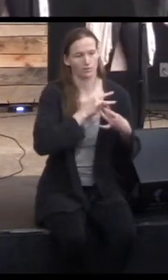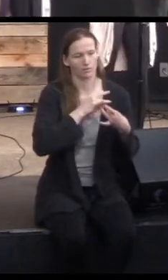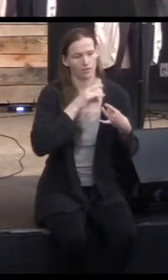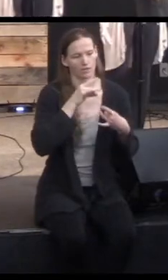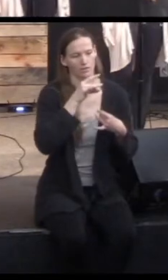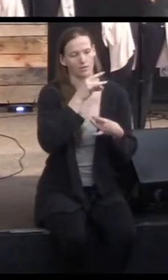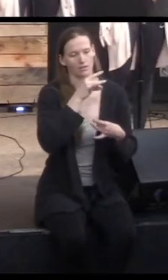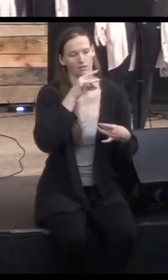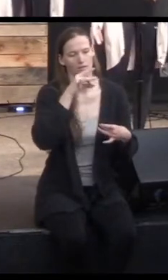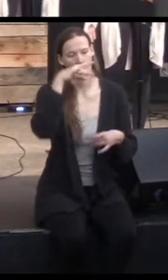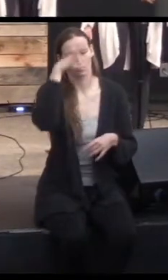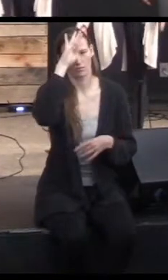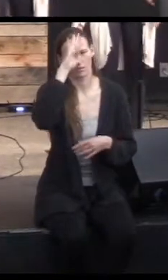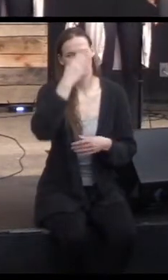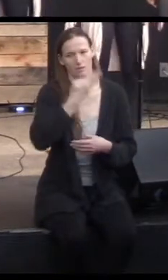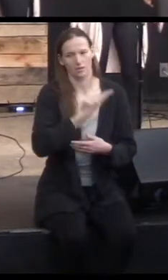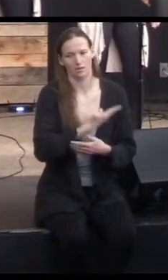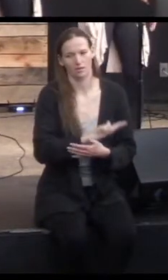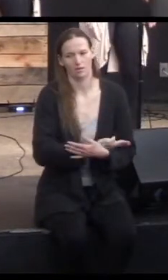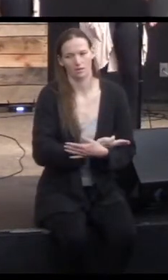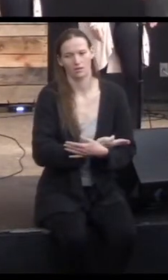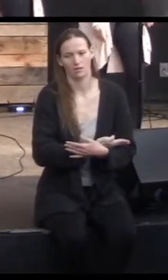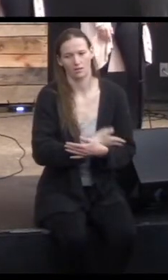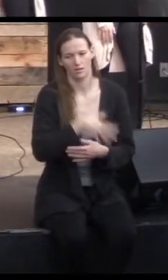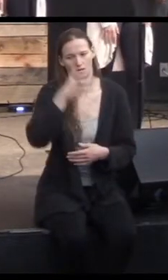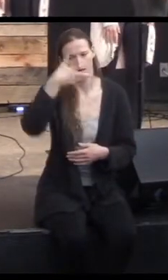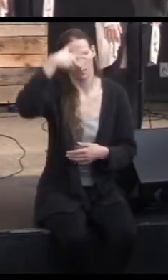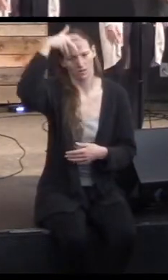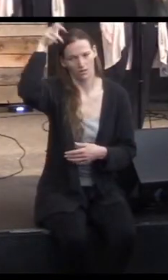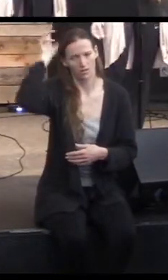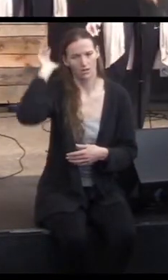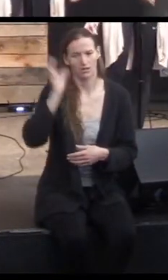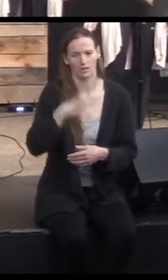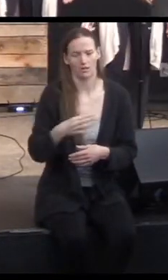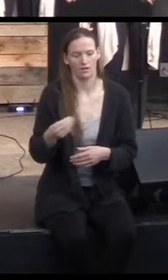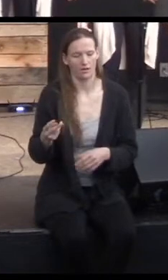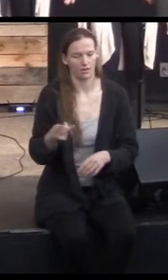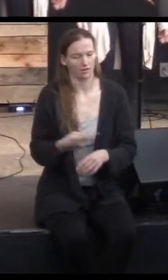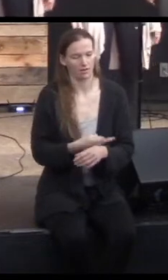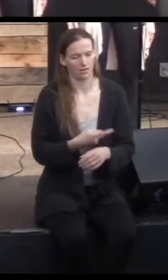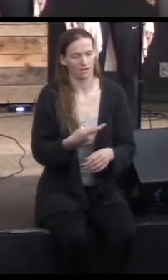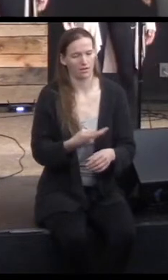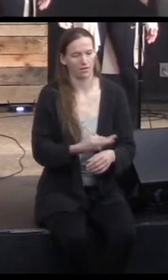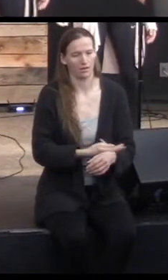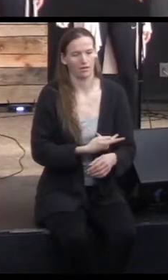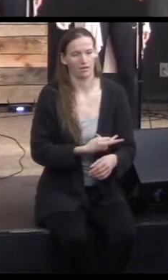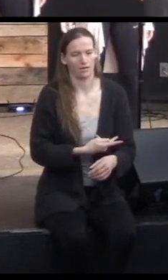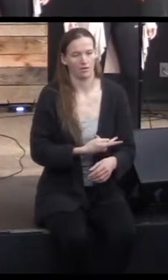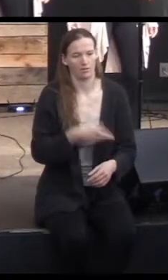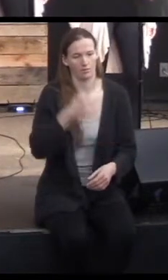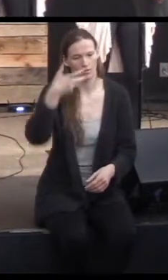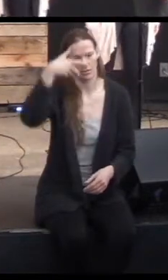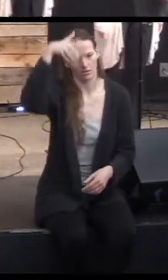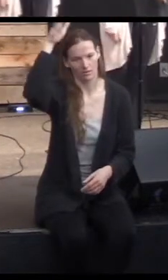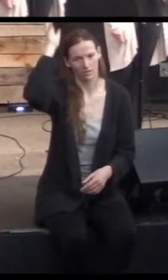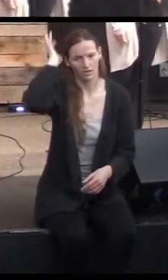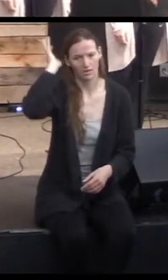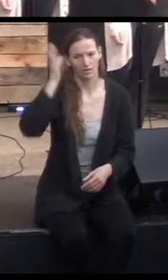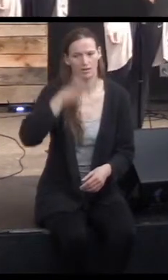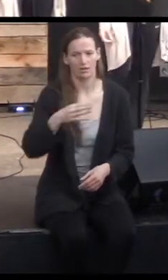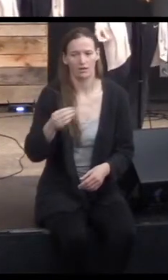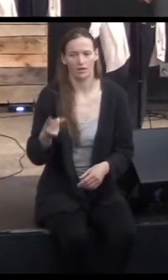Father, Spirit, Son, the Lion and the Lamb,